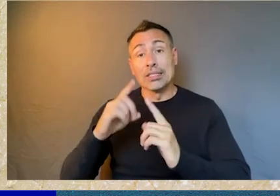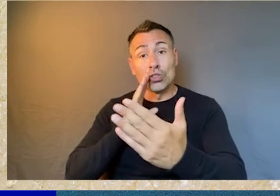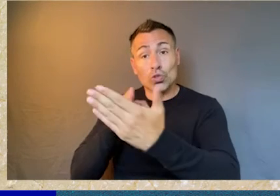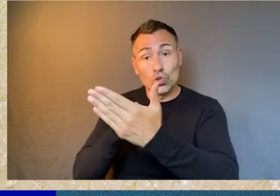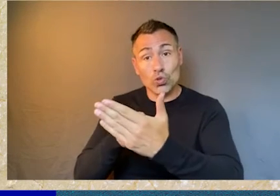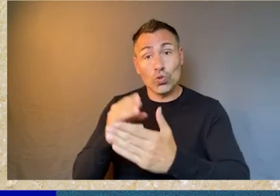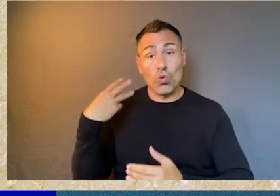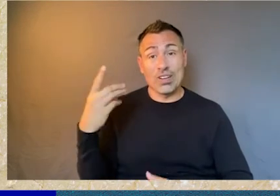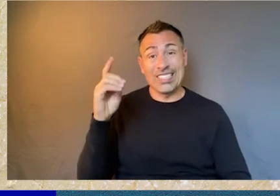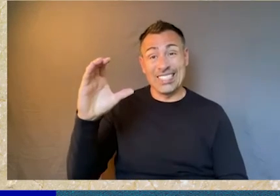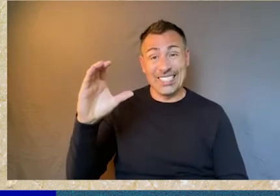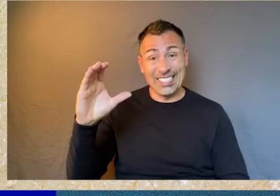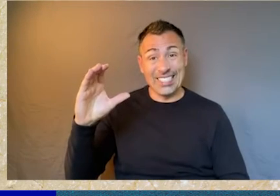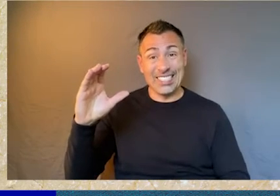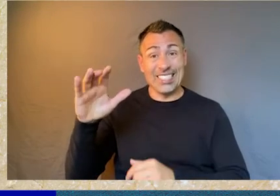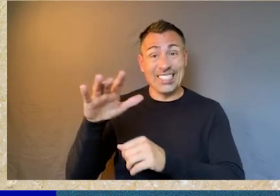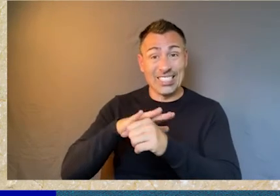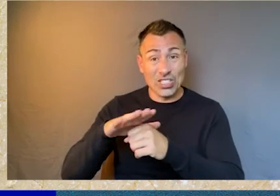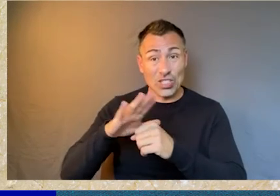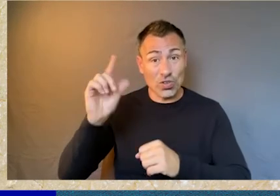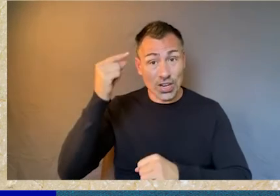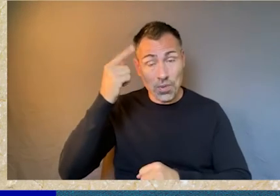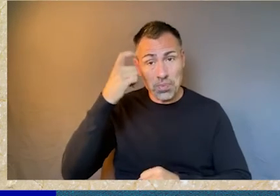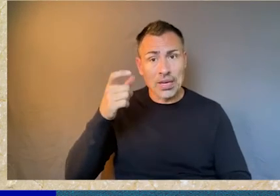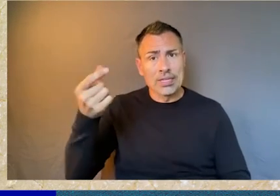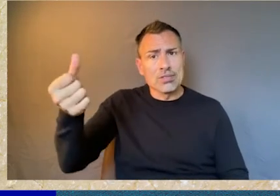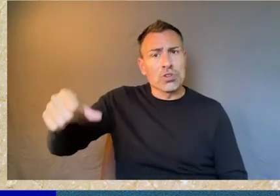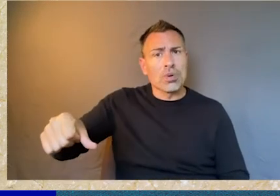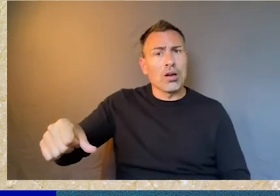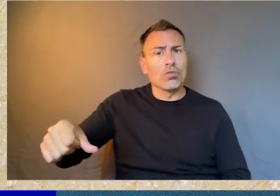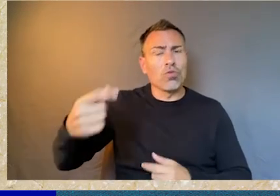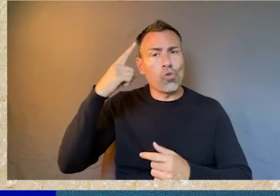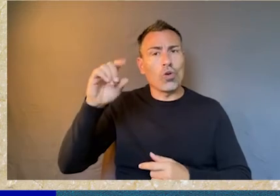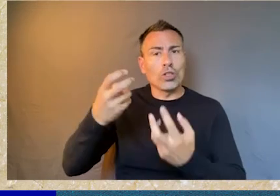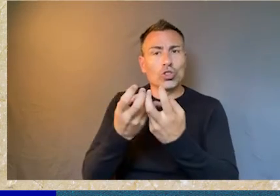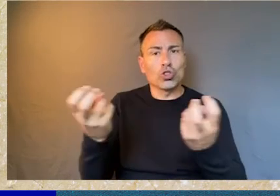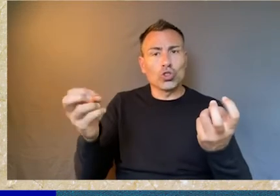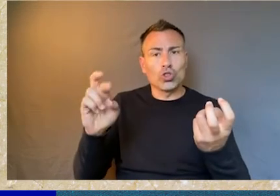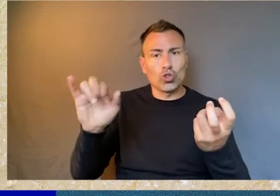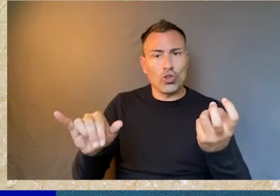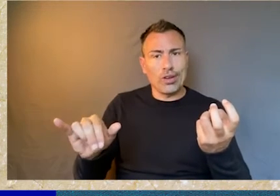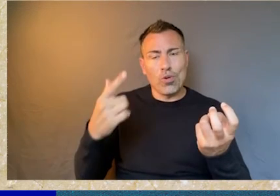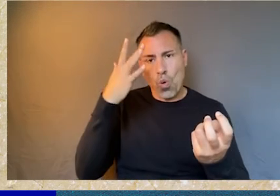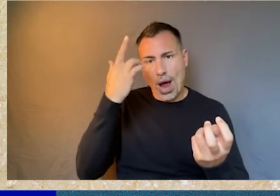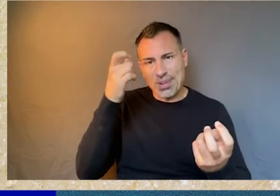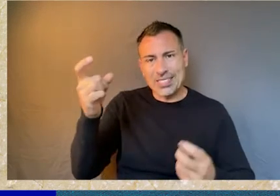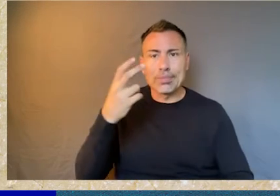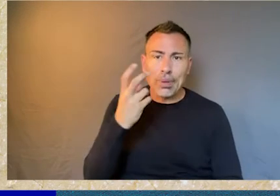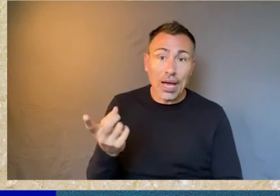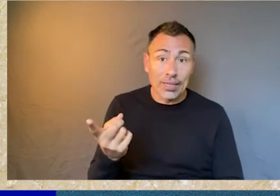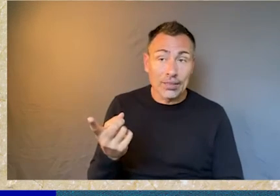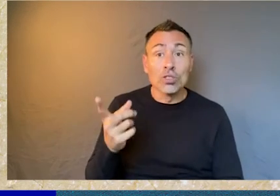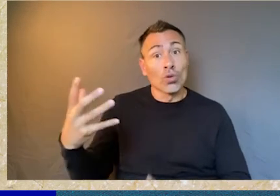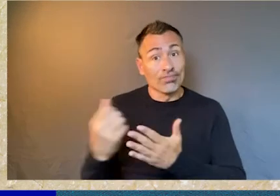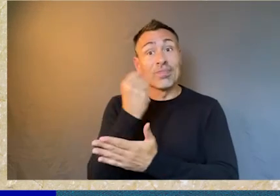government after being turned away for jury duty on account of his blindness. His victory in that suit made it so that blind people could